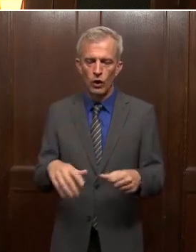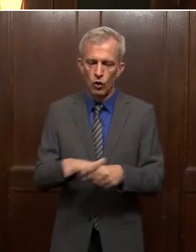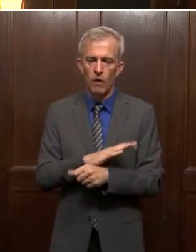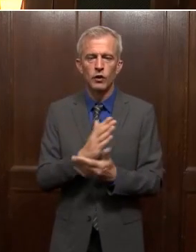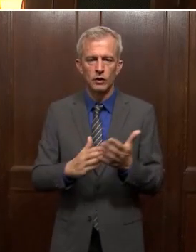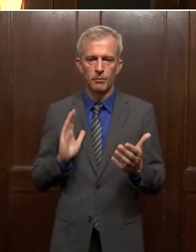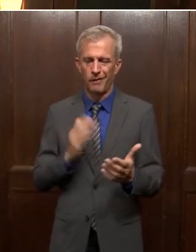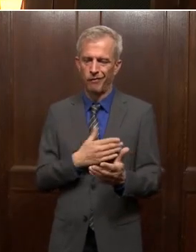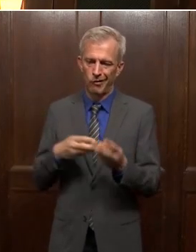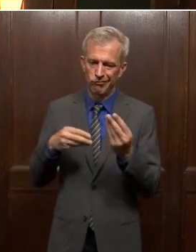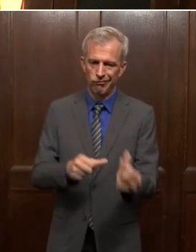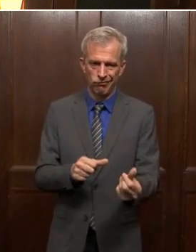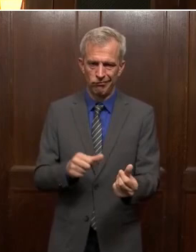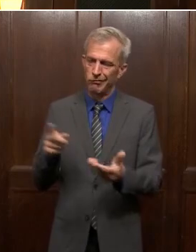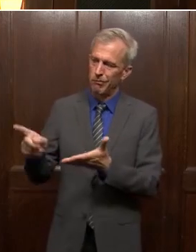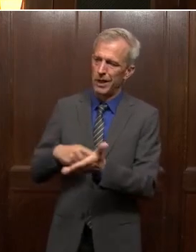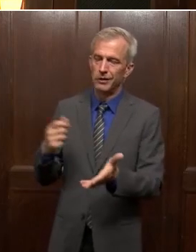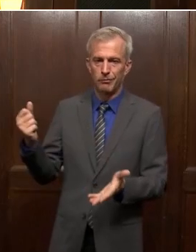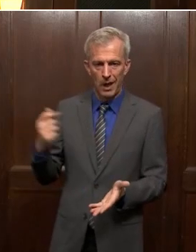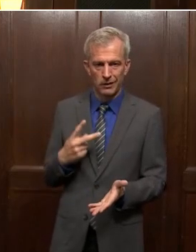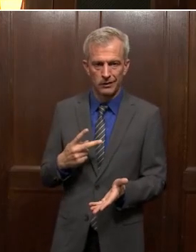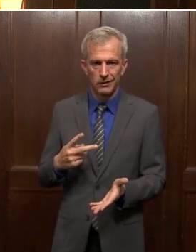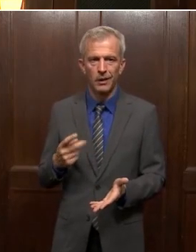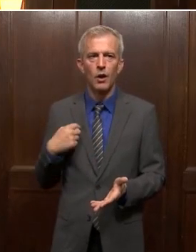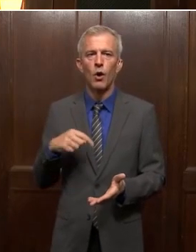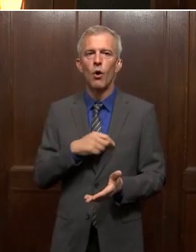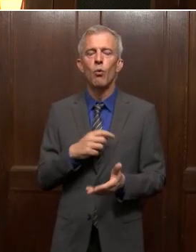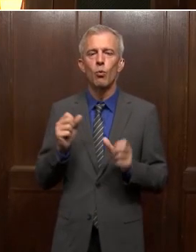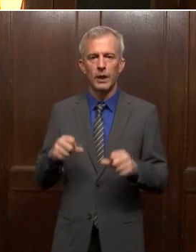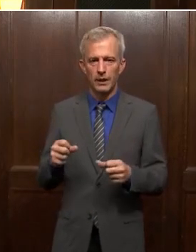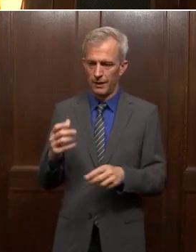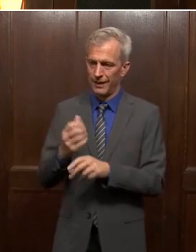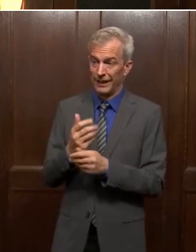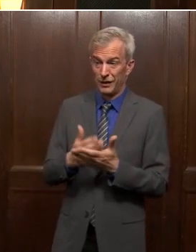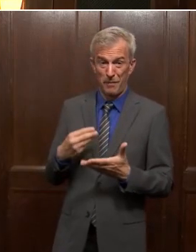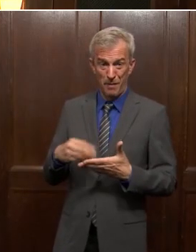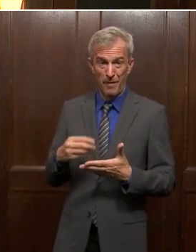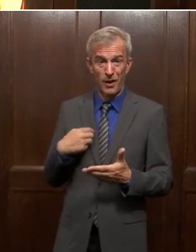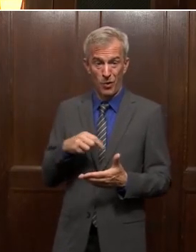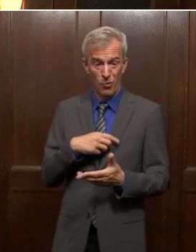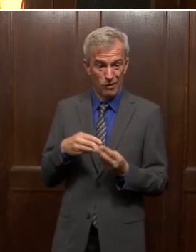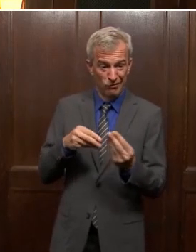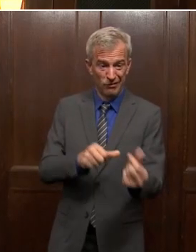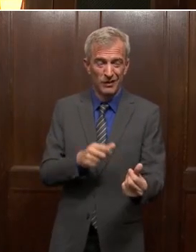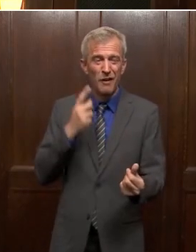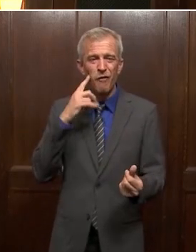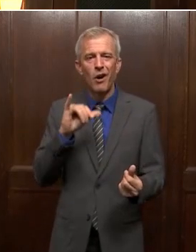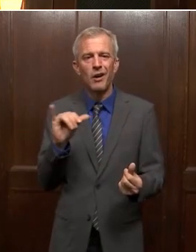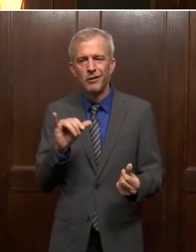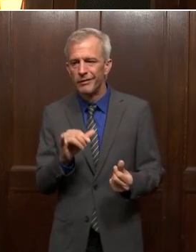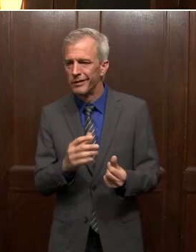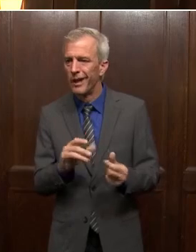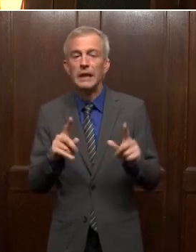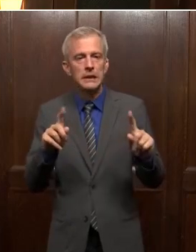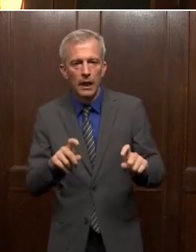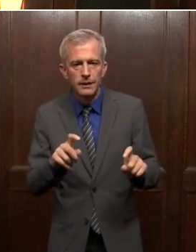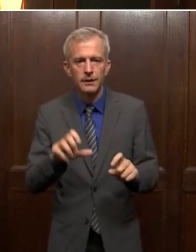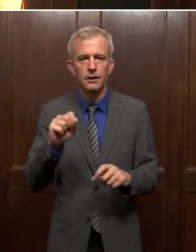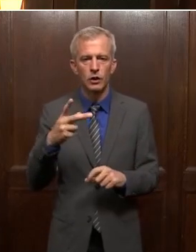are incurring in COVID-19. We can bill some of those back and get some of the money that we're fronting for things like testing and